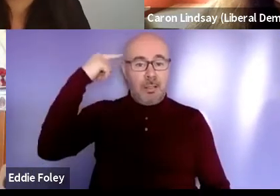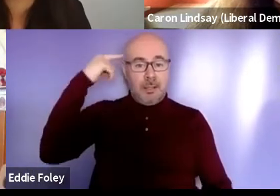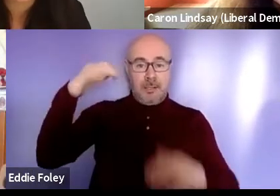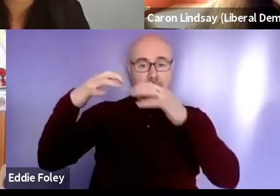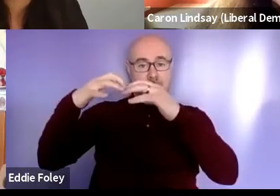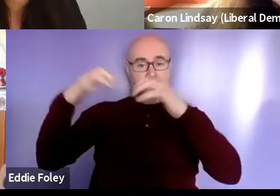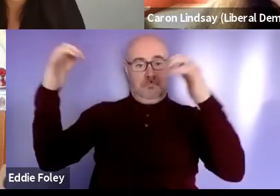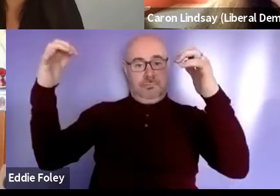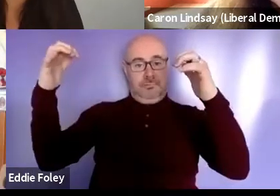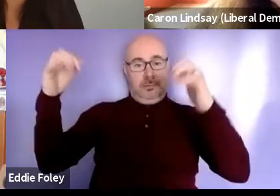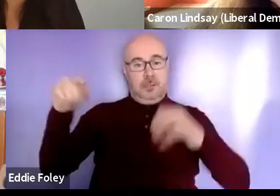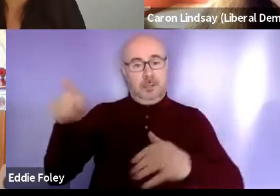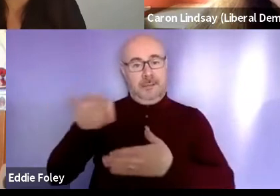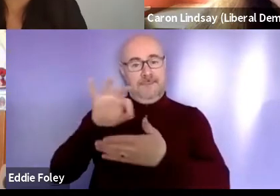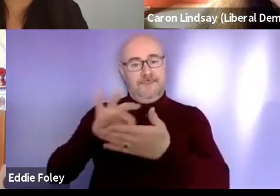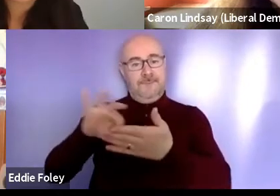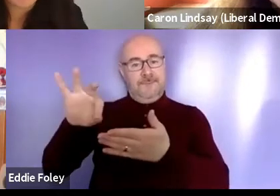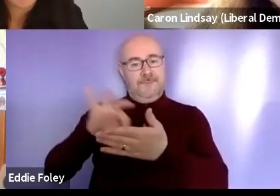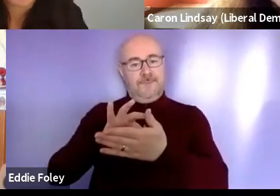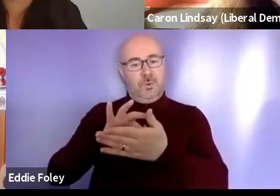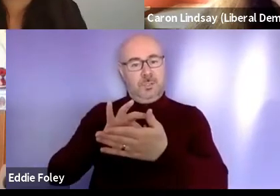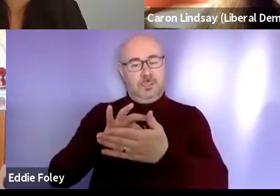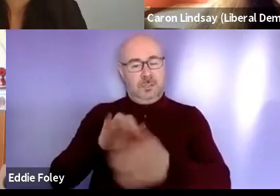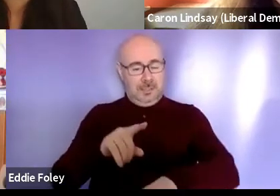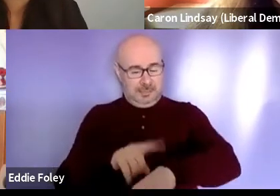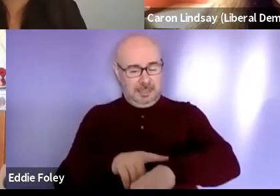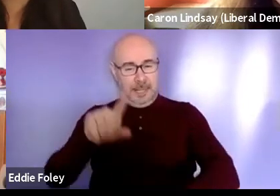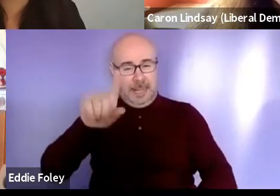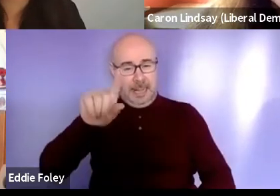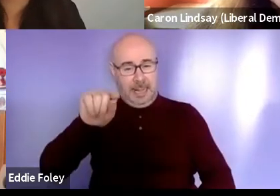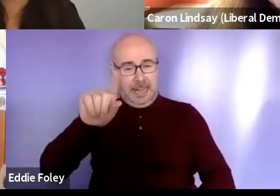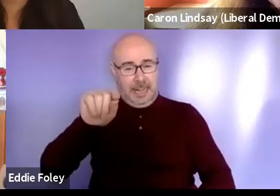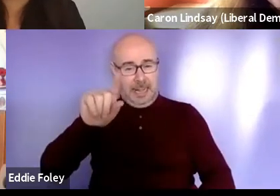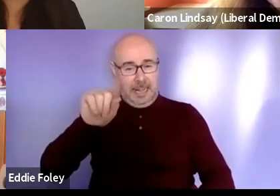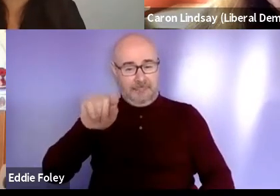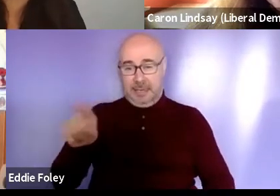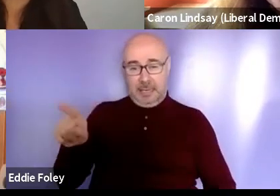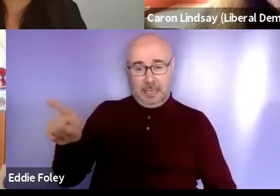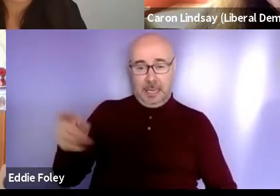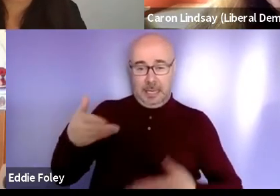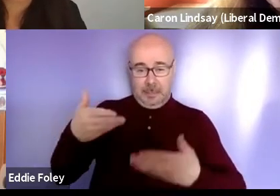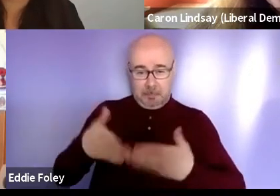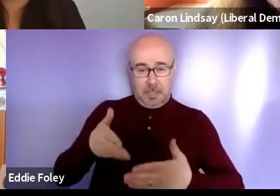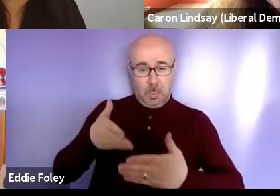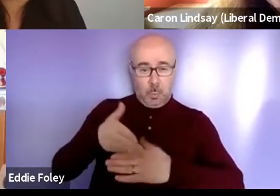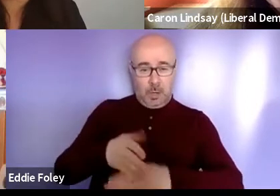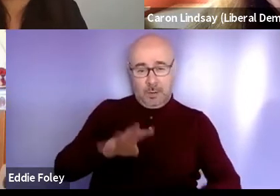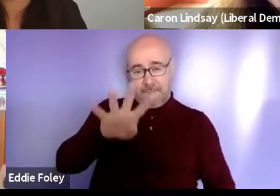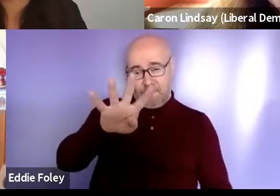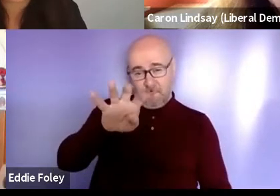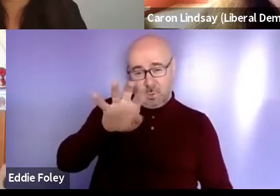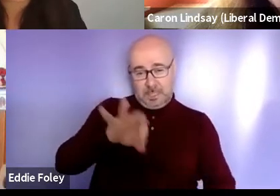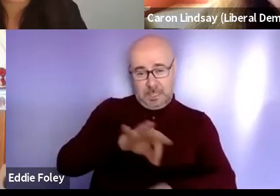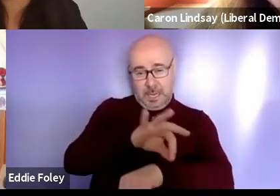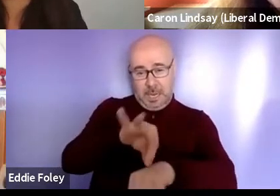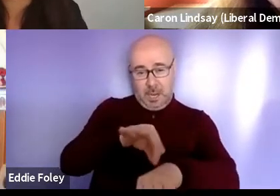on legislation. How can you make your best decisions when you've been working for, 14, 16 hours? And we see that in the